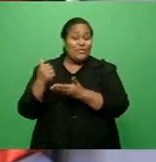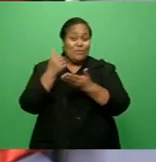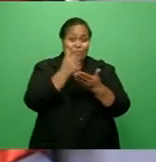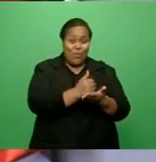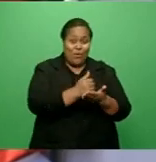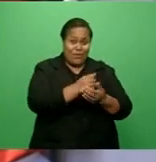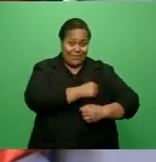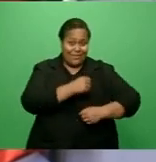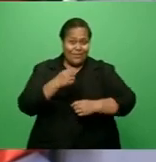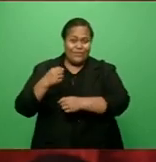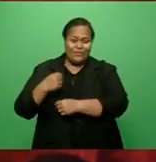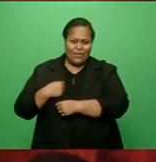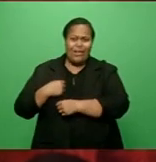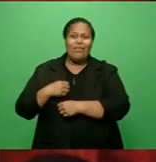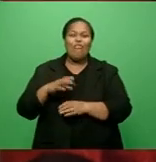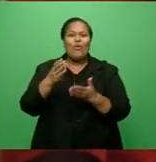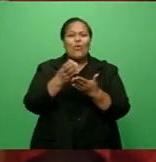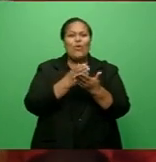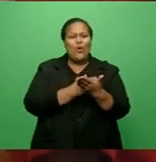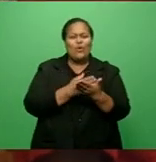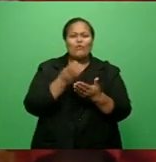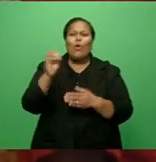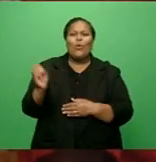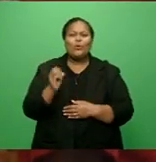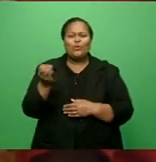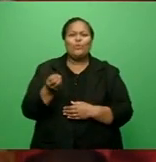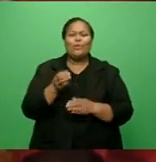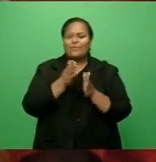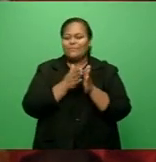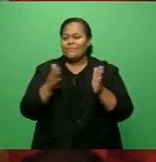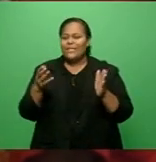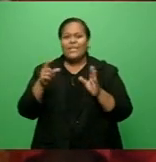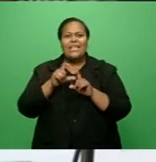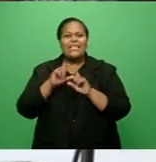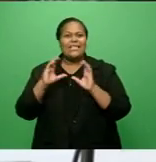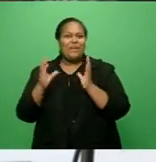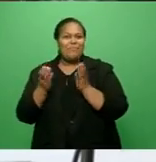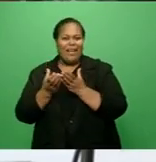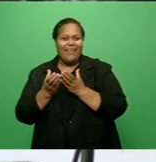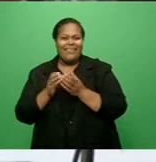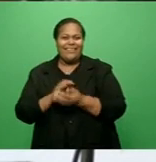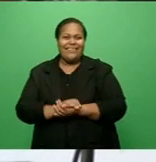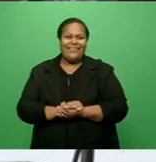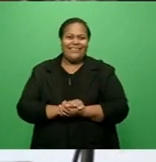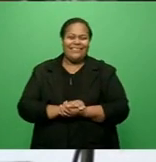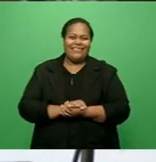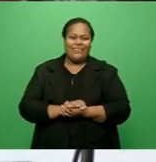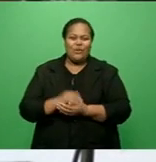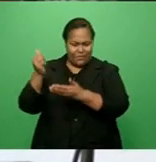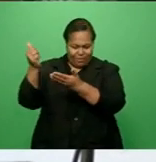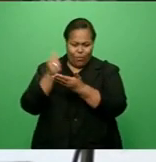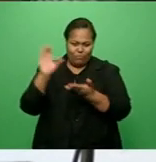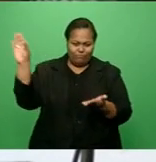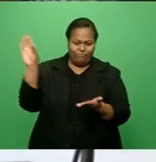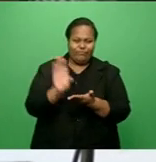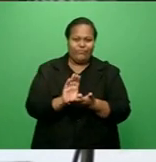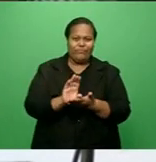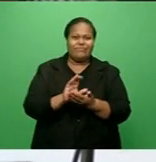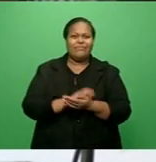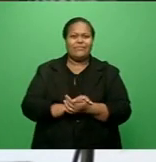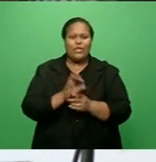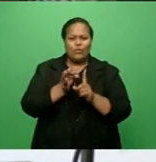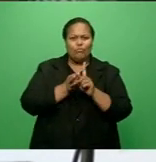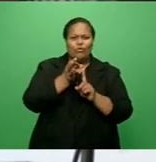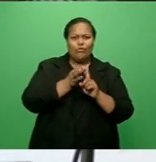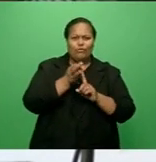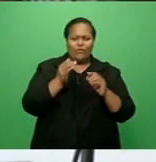captain's course from October to December at this centre. Our support will cover the cost of running the course as well as upgrades to the